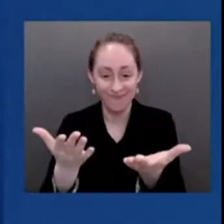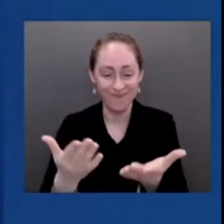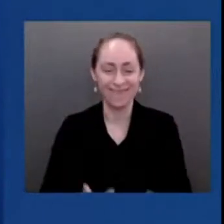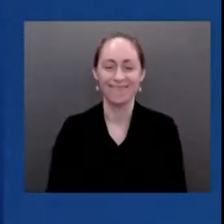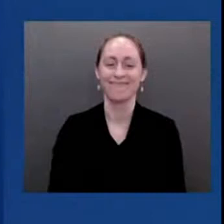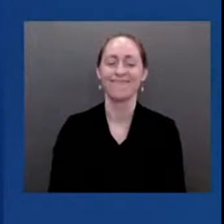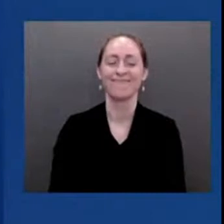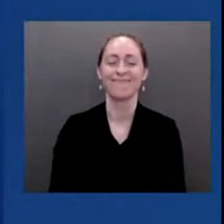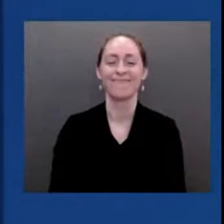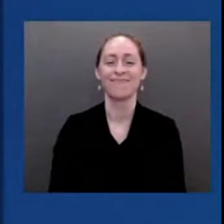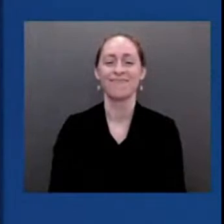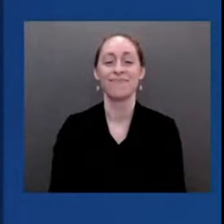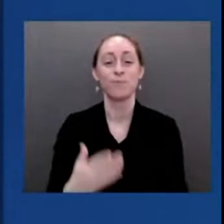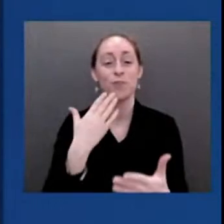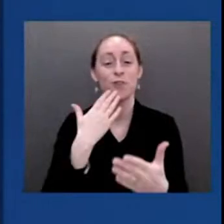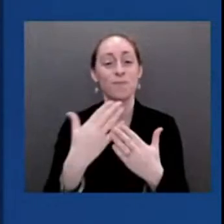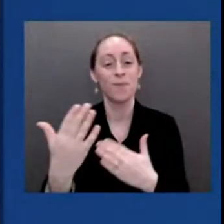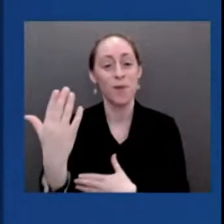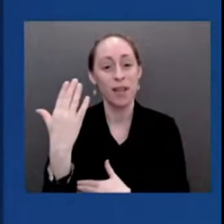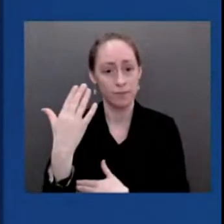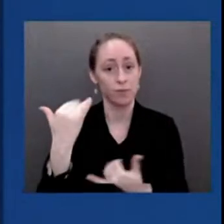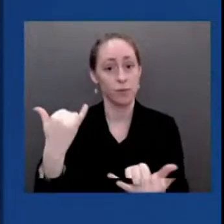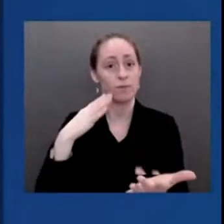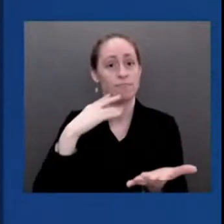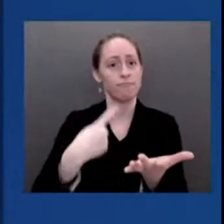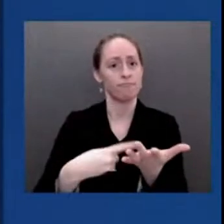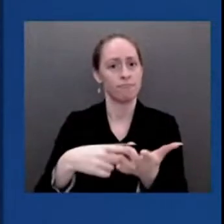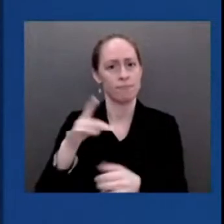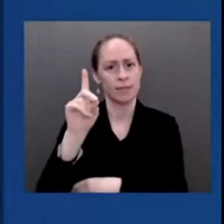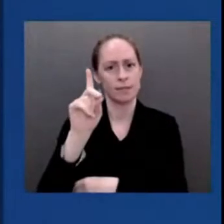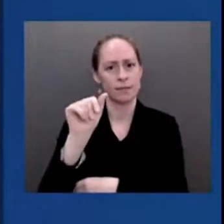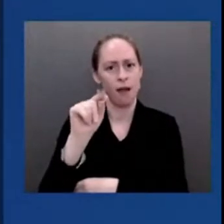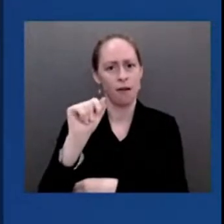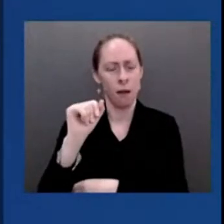data. The current 7-day daily average of cases is about